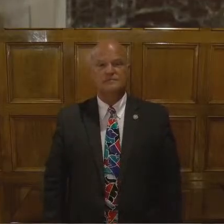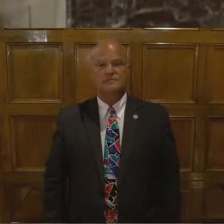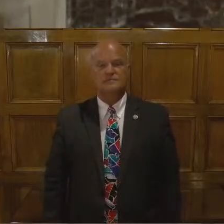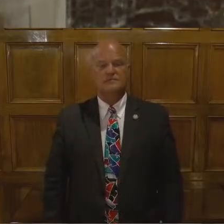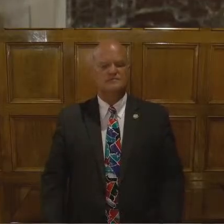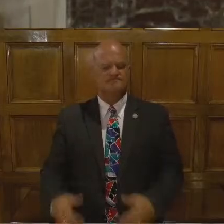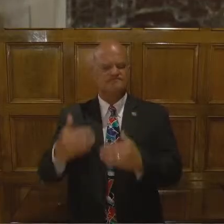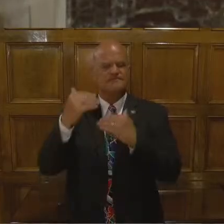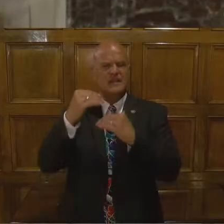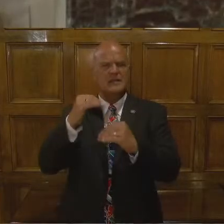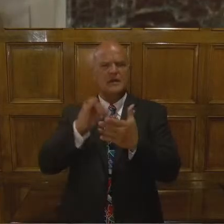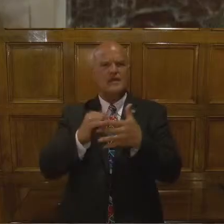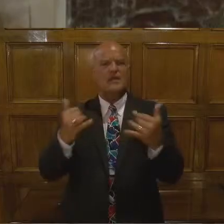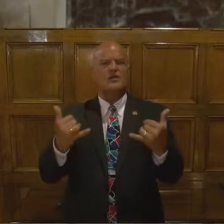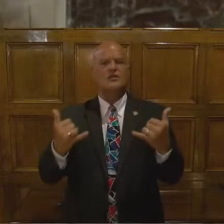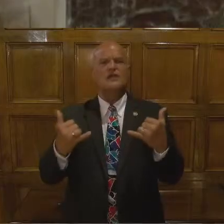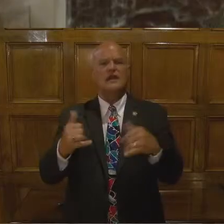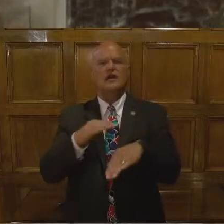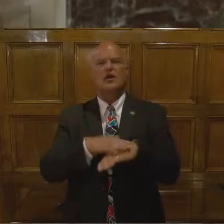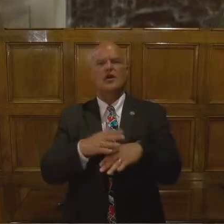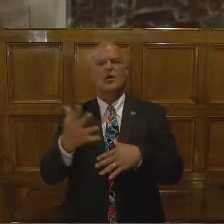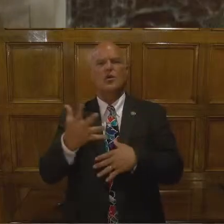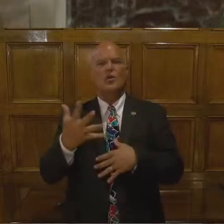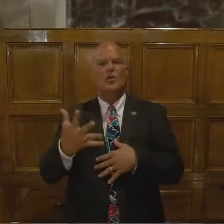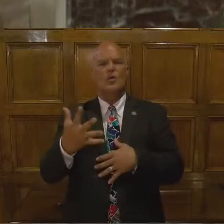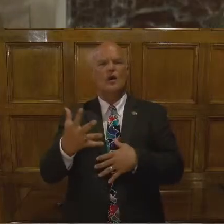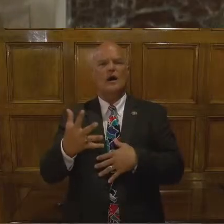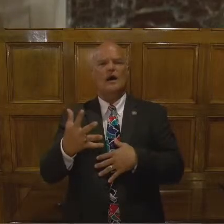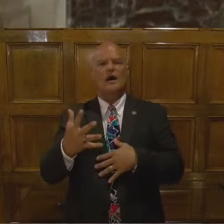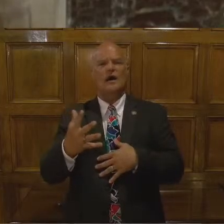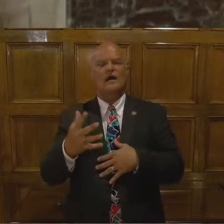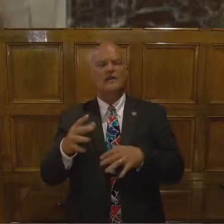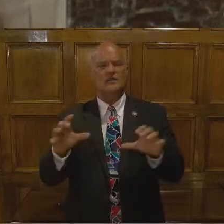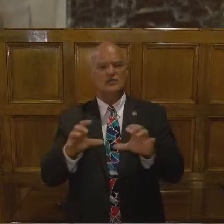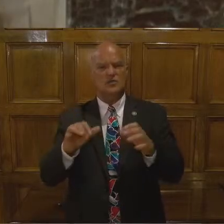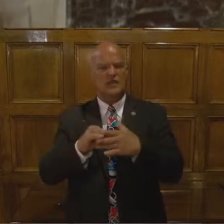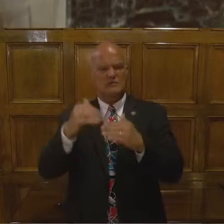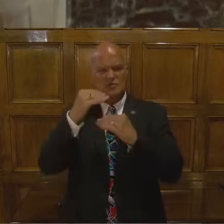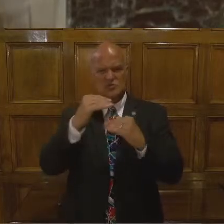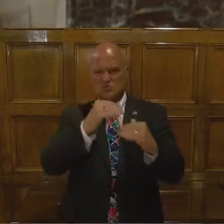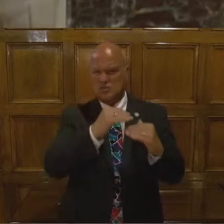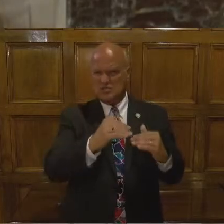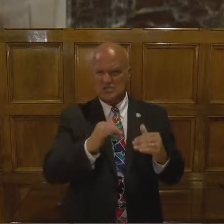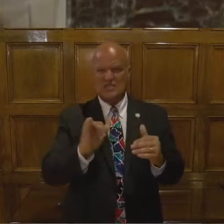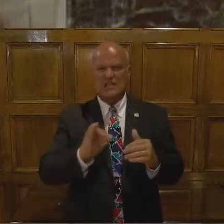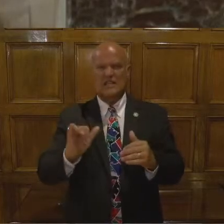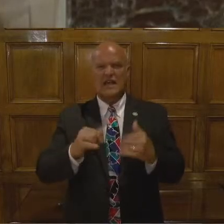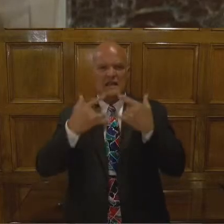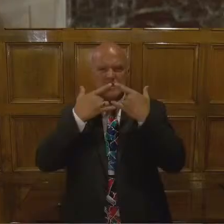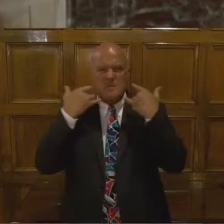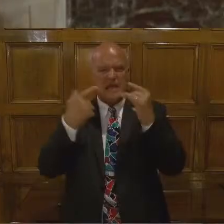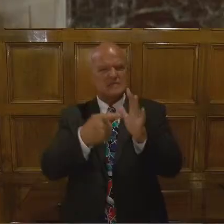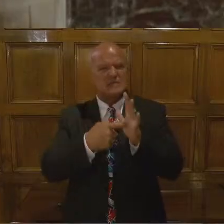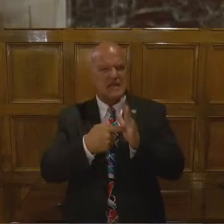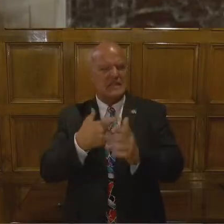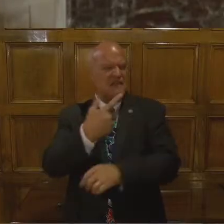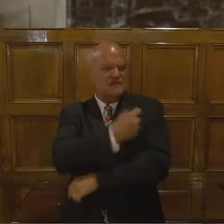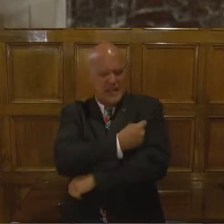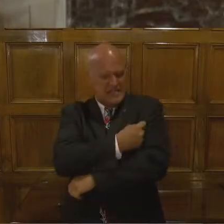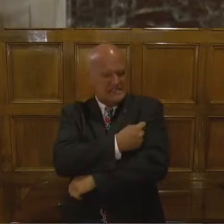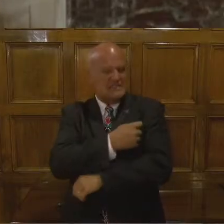Given the limits that there are now on what the state can do in terms of restrictions like mask mandates, vaccine